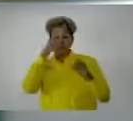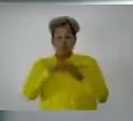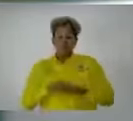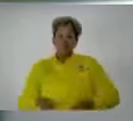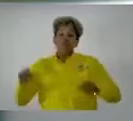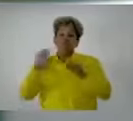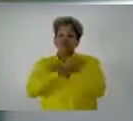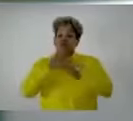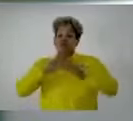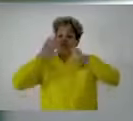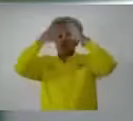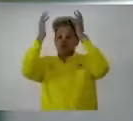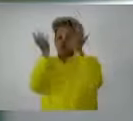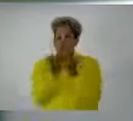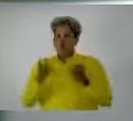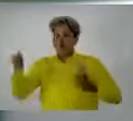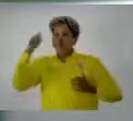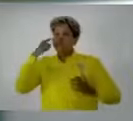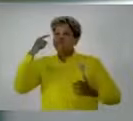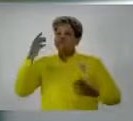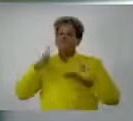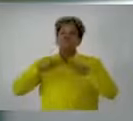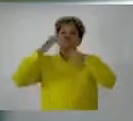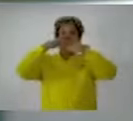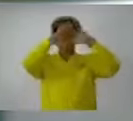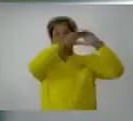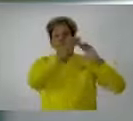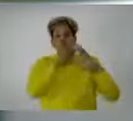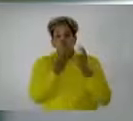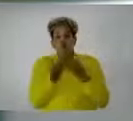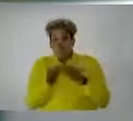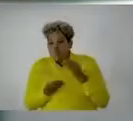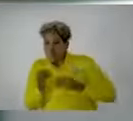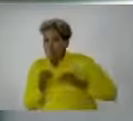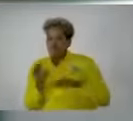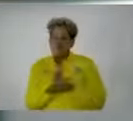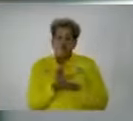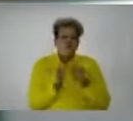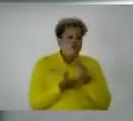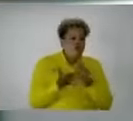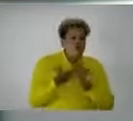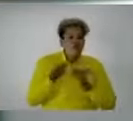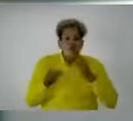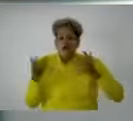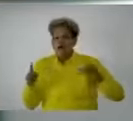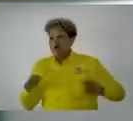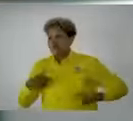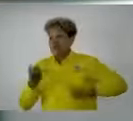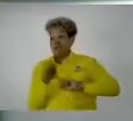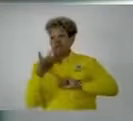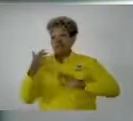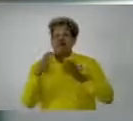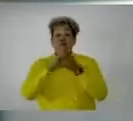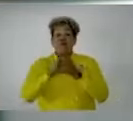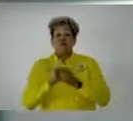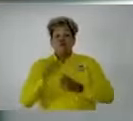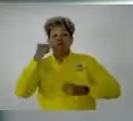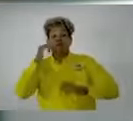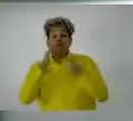participate fully in an increasingly digital economy. We also intend to expand partnerships with